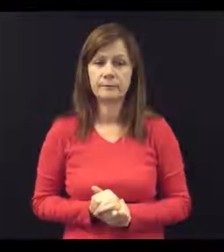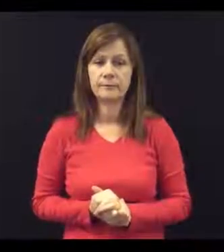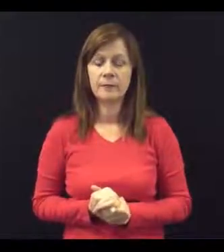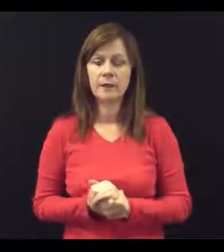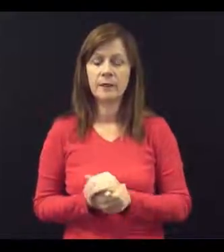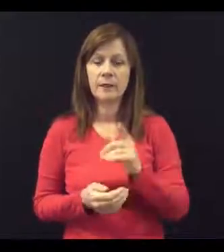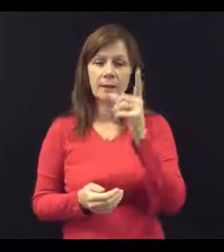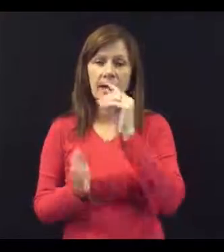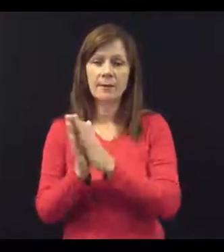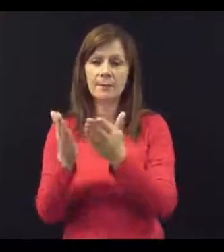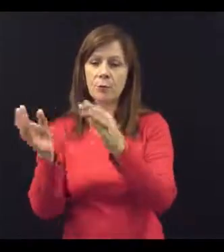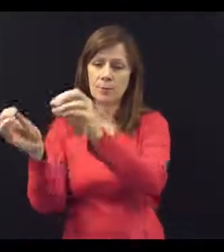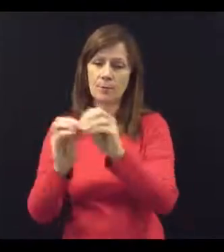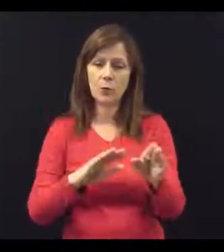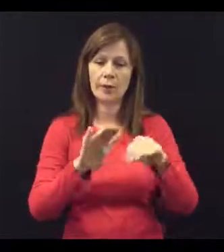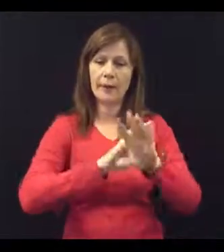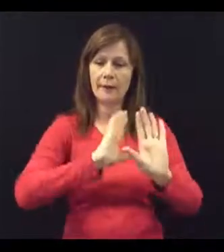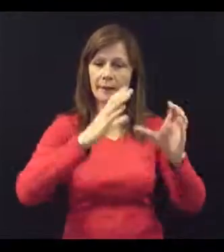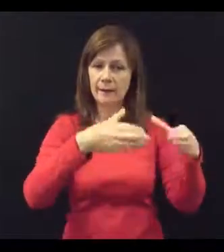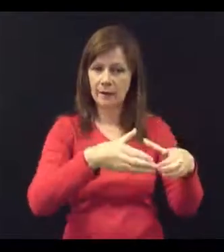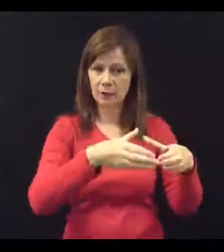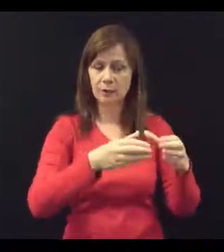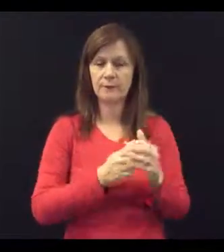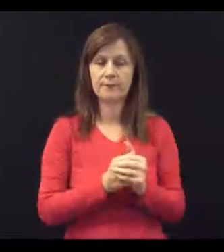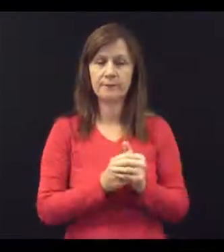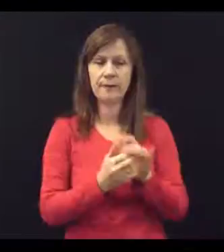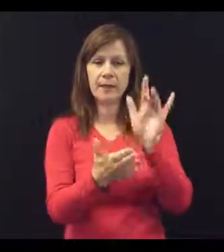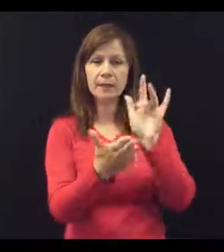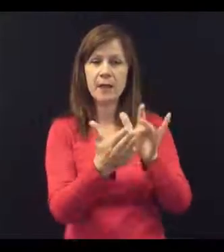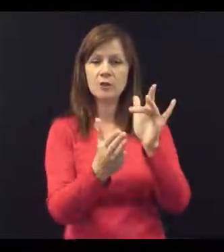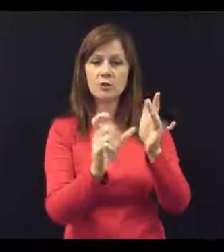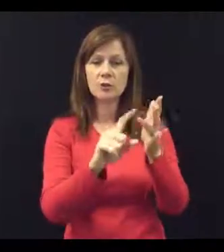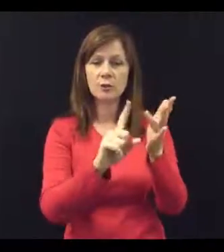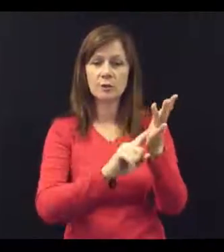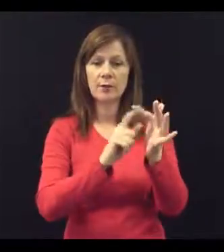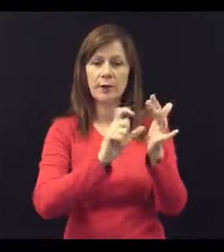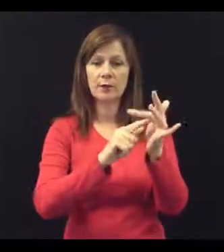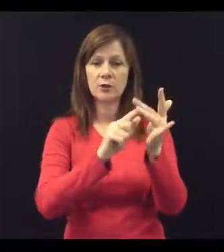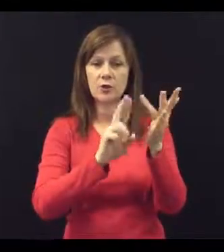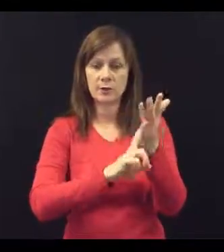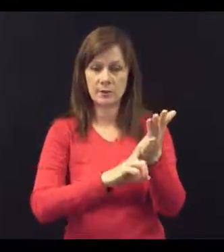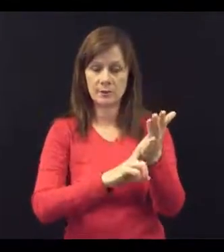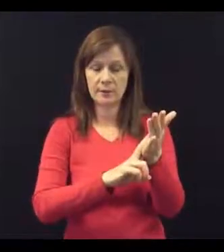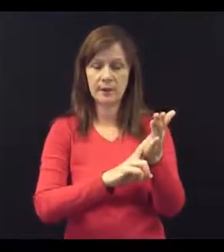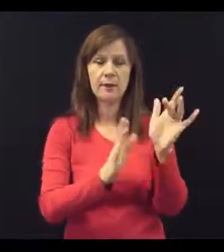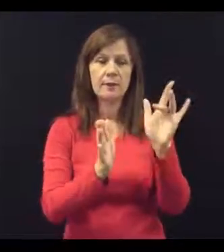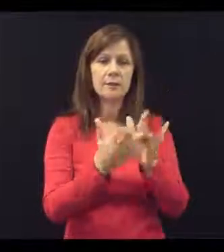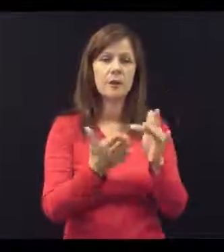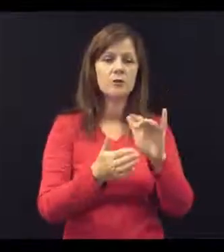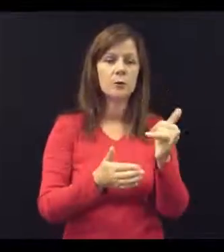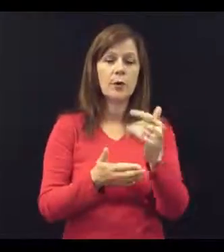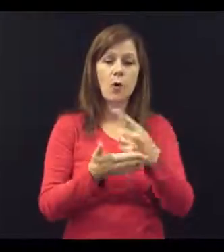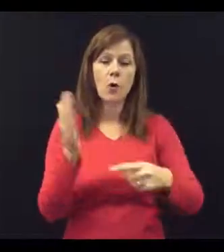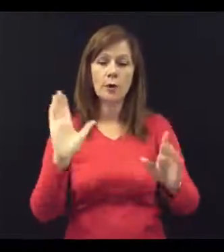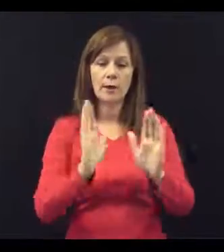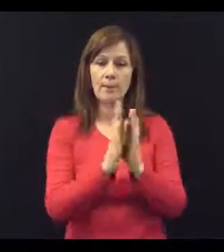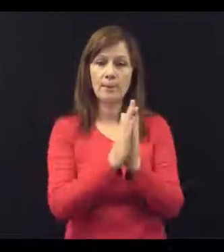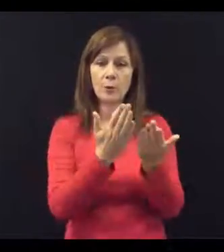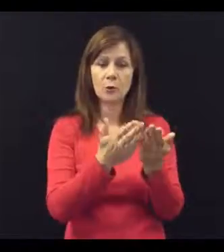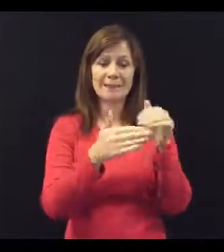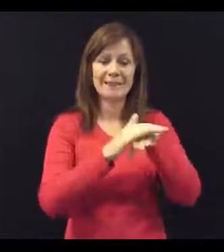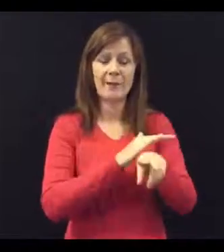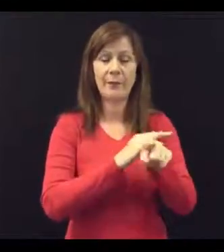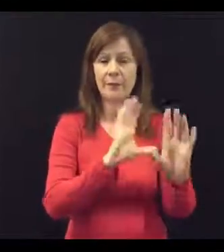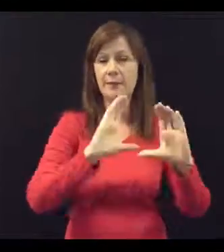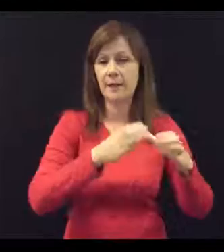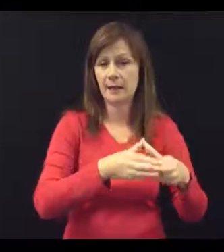all the books in a particular collection by tapping Collections, then selecting the collection to view. Only books in that collection